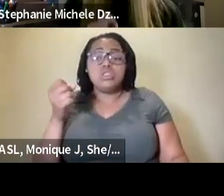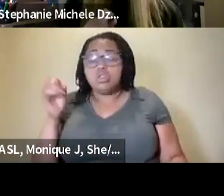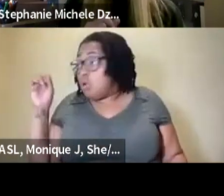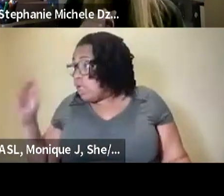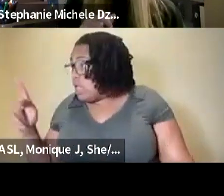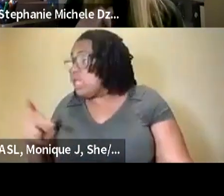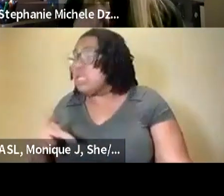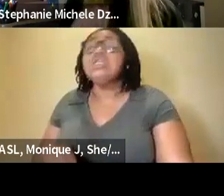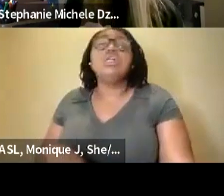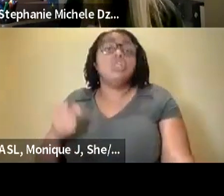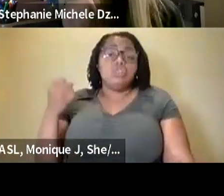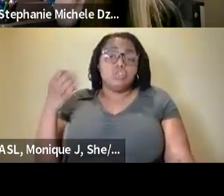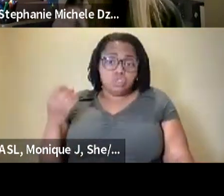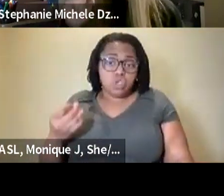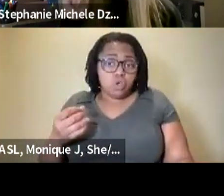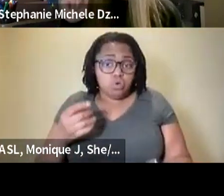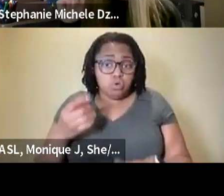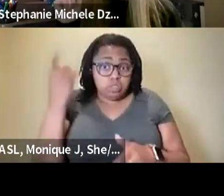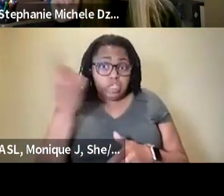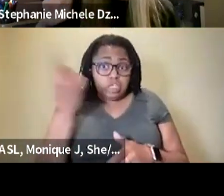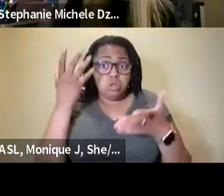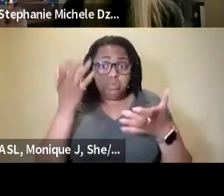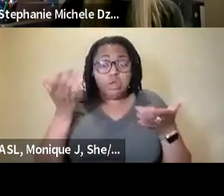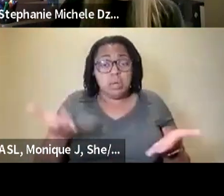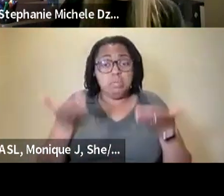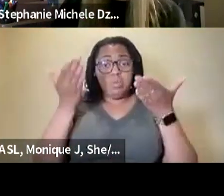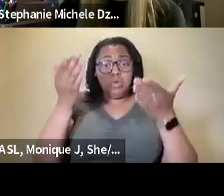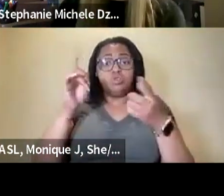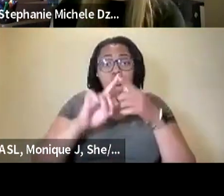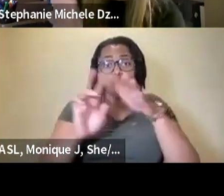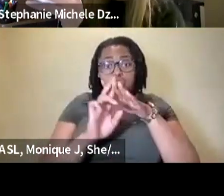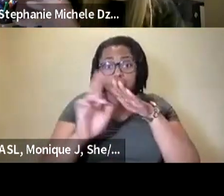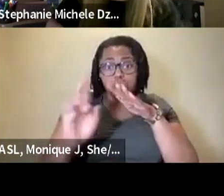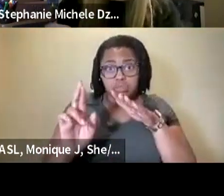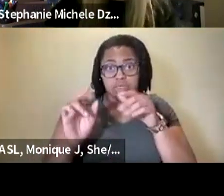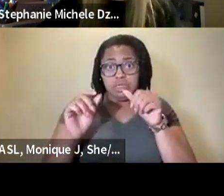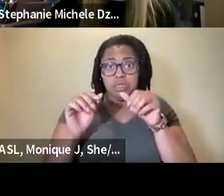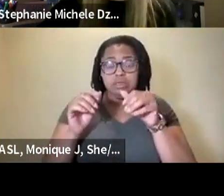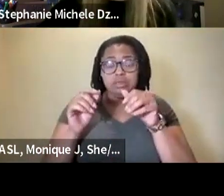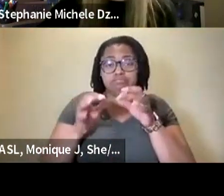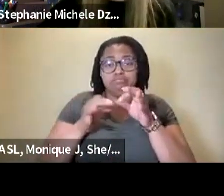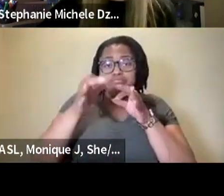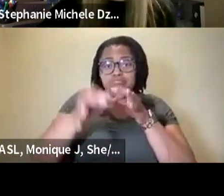does somebody want to make a motion to push a retreat to September?